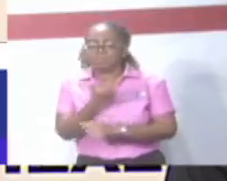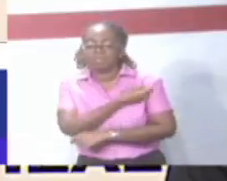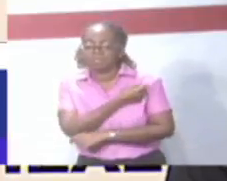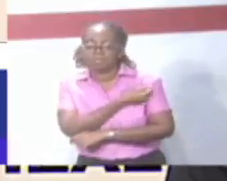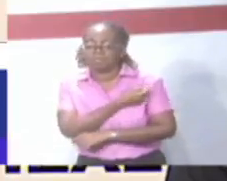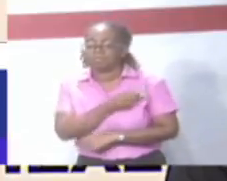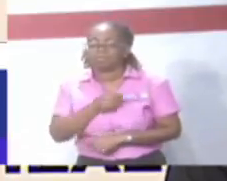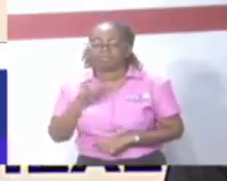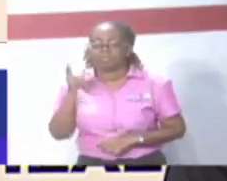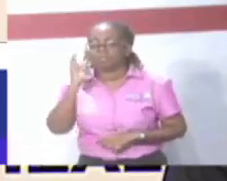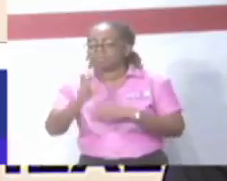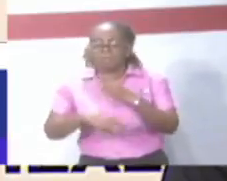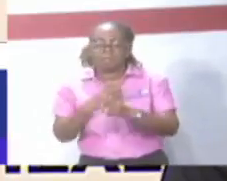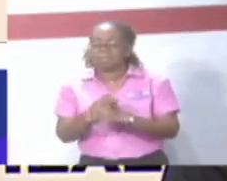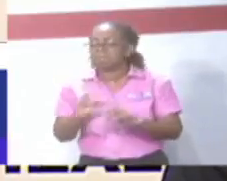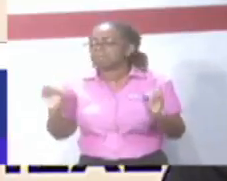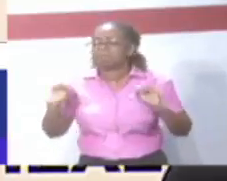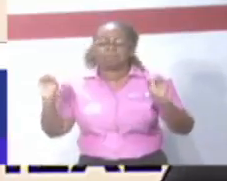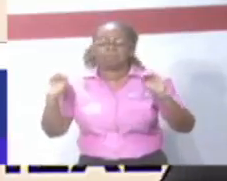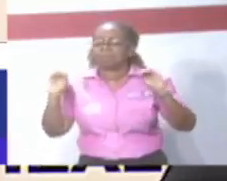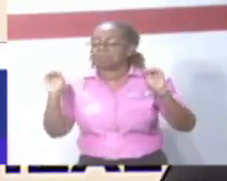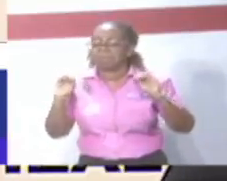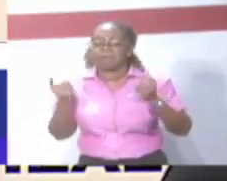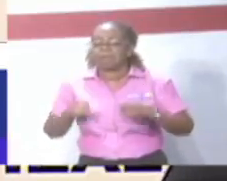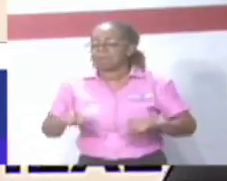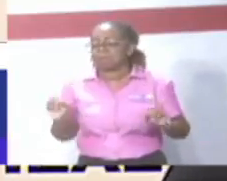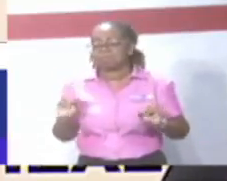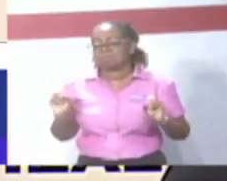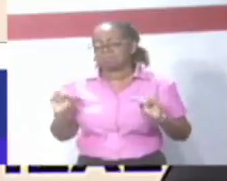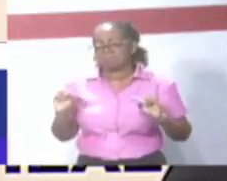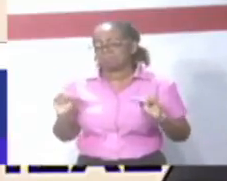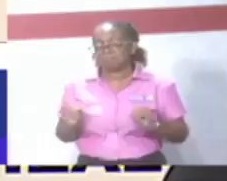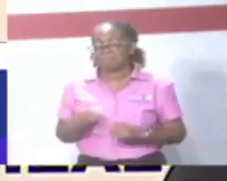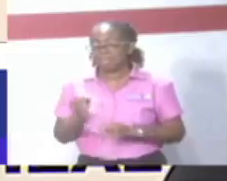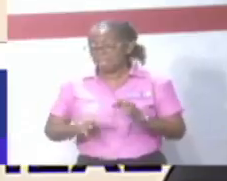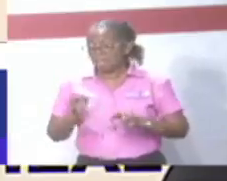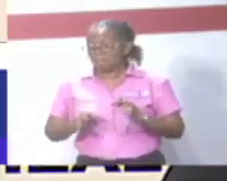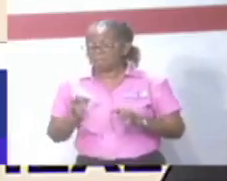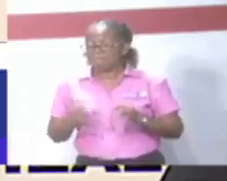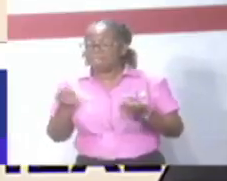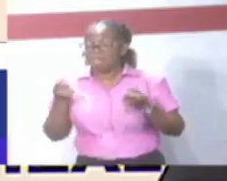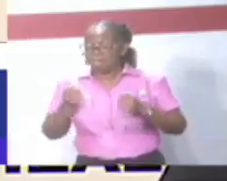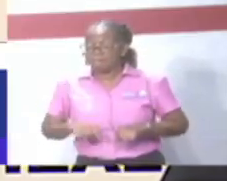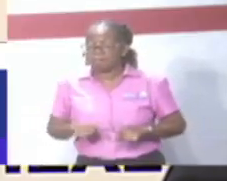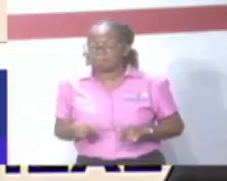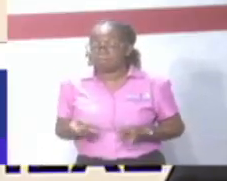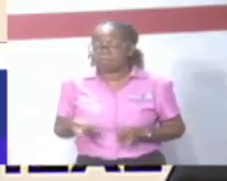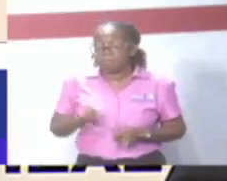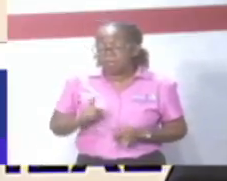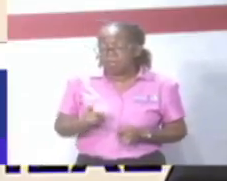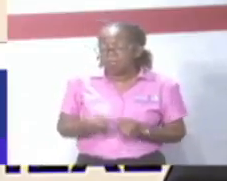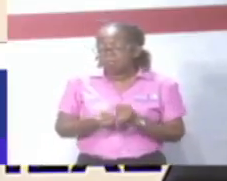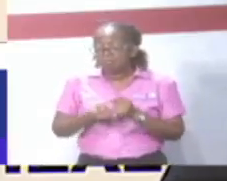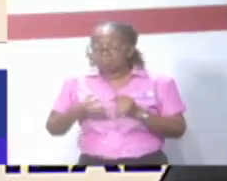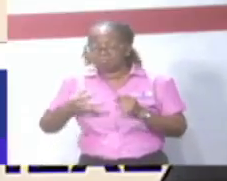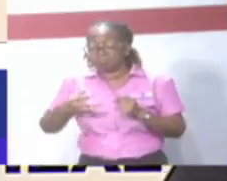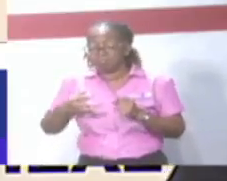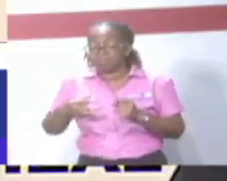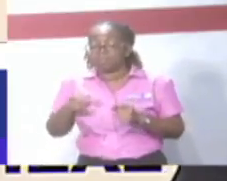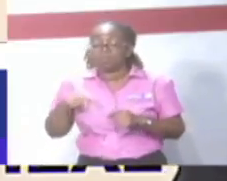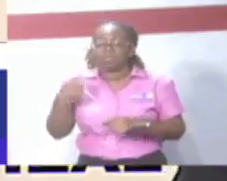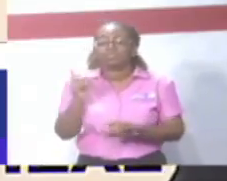So, if your testicles do increase in size, get it checked quickly. Something else. You may be able to save it if you could get the